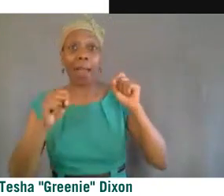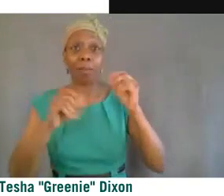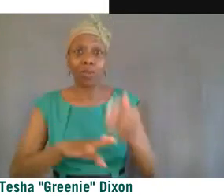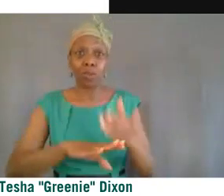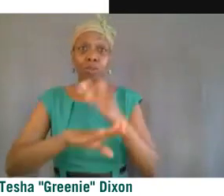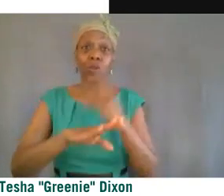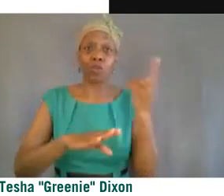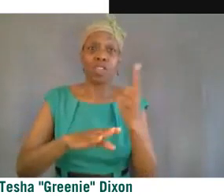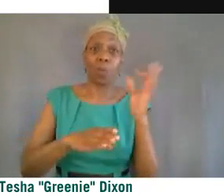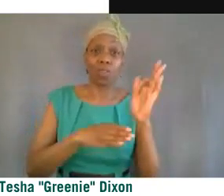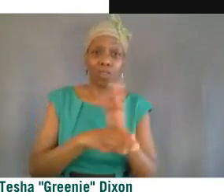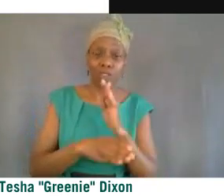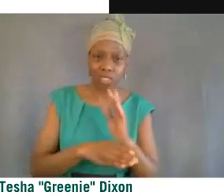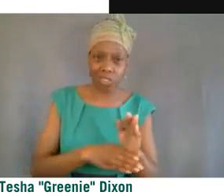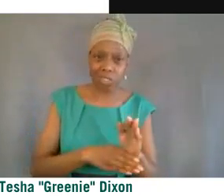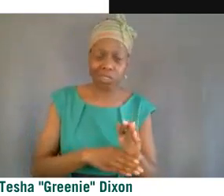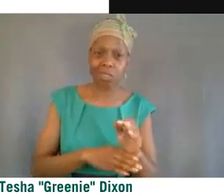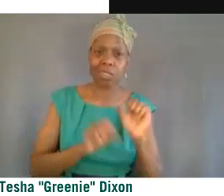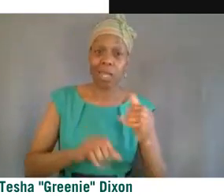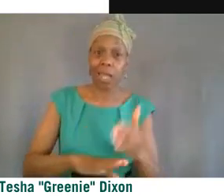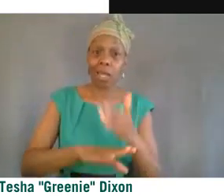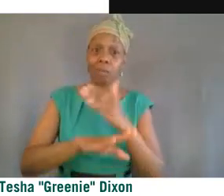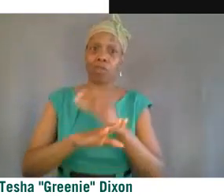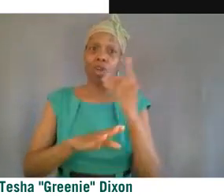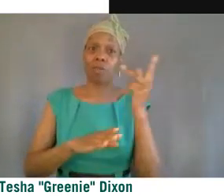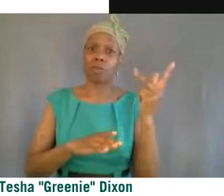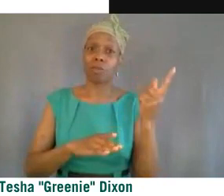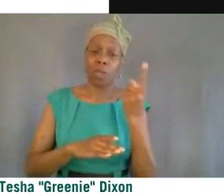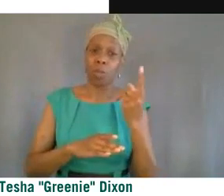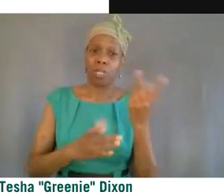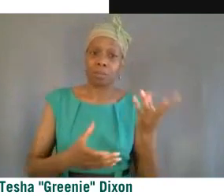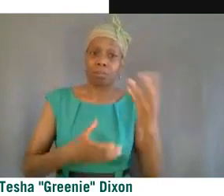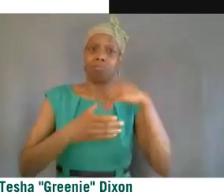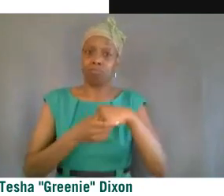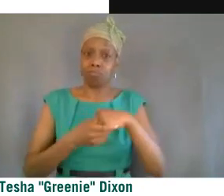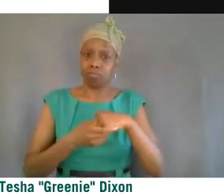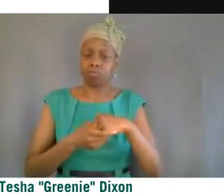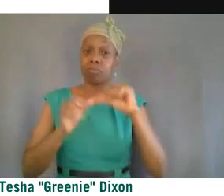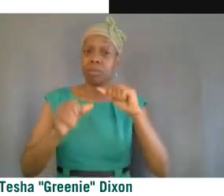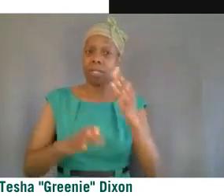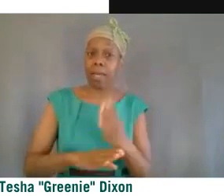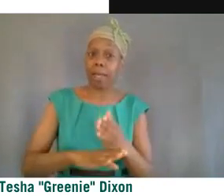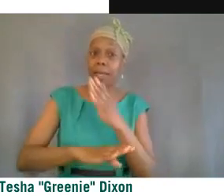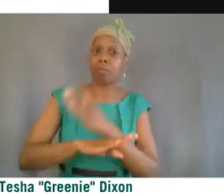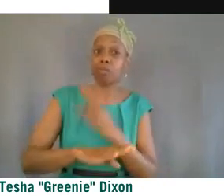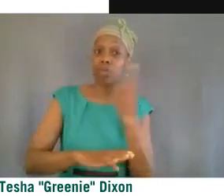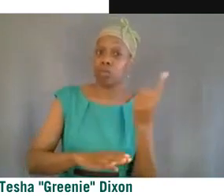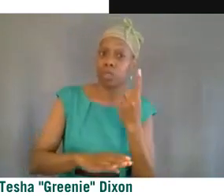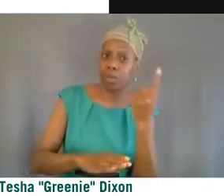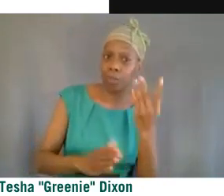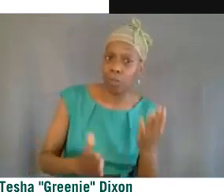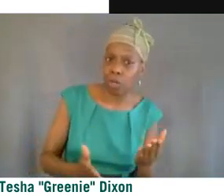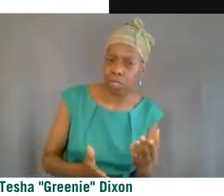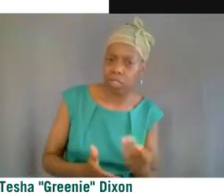somebody's function, we can improve somebody's participation, we could improve somebody's fun